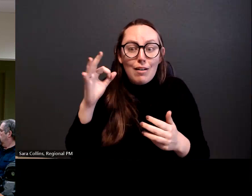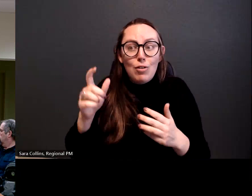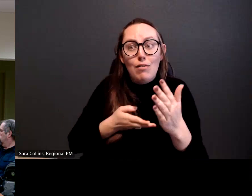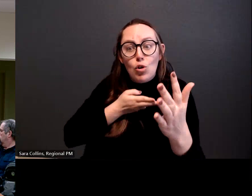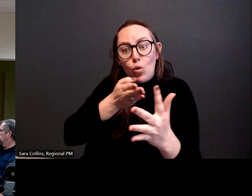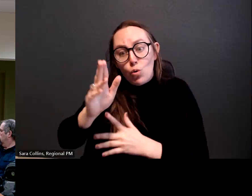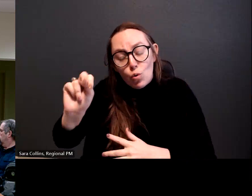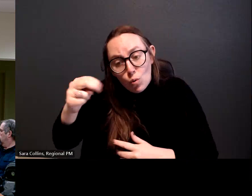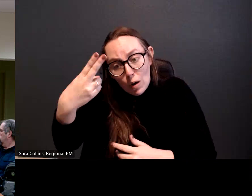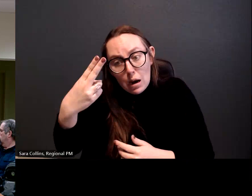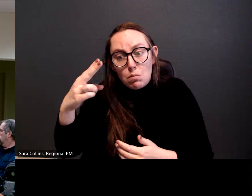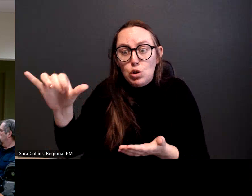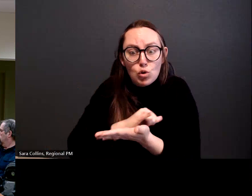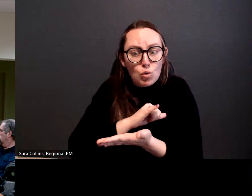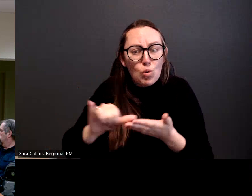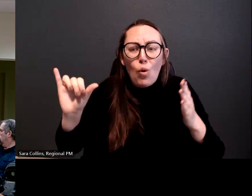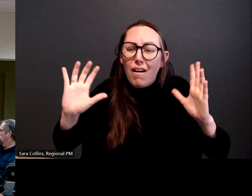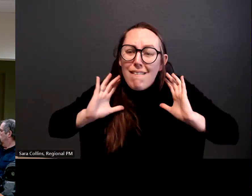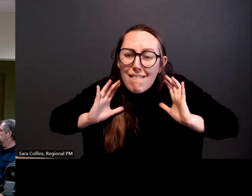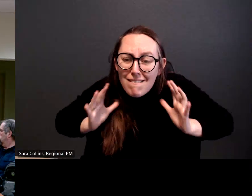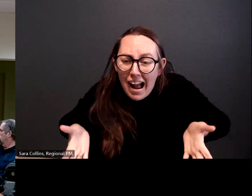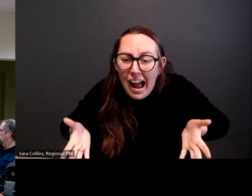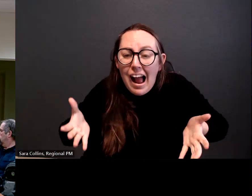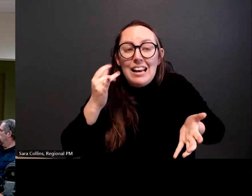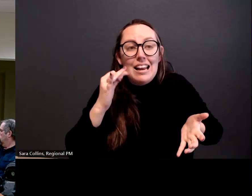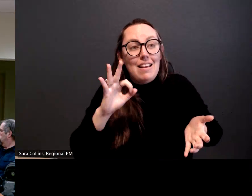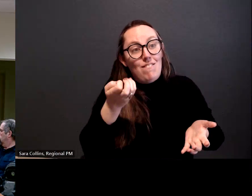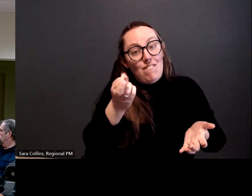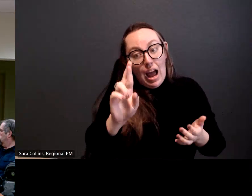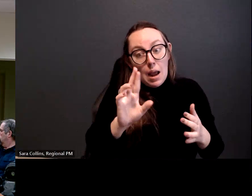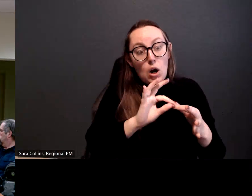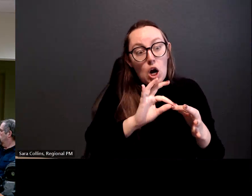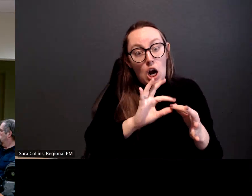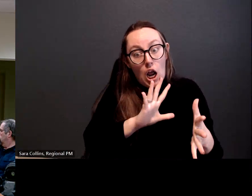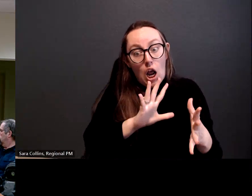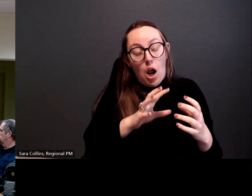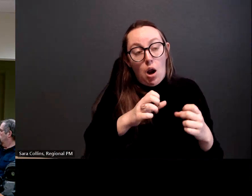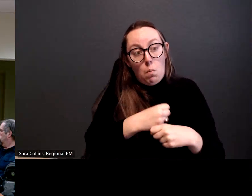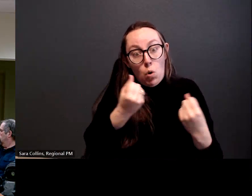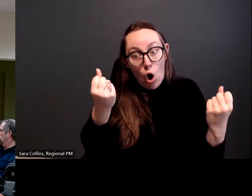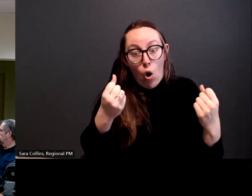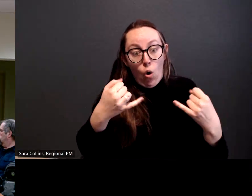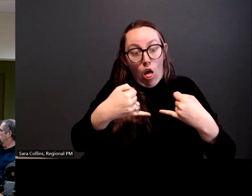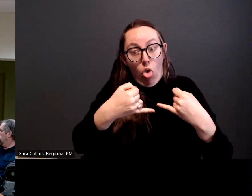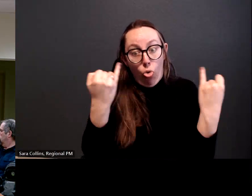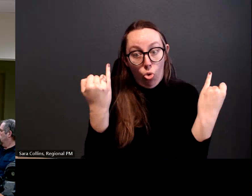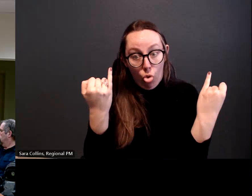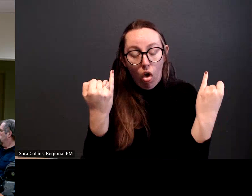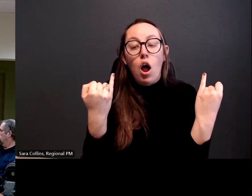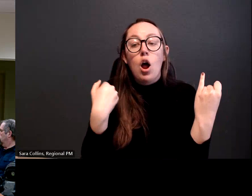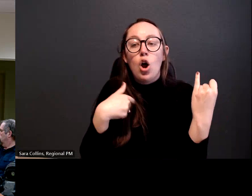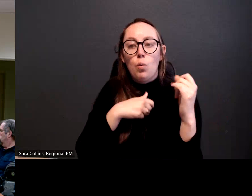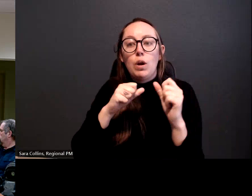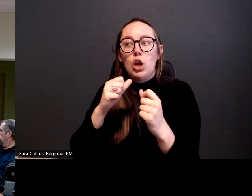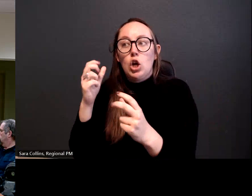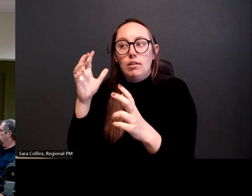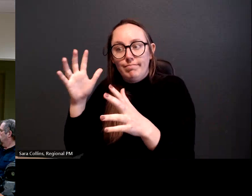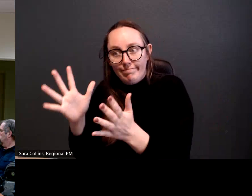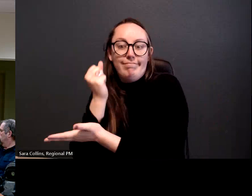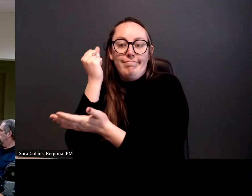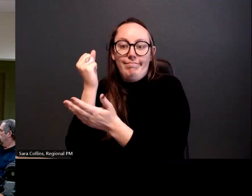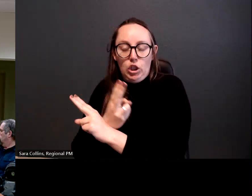a fiber break. But that combined with underground fiber strategy to support all the antennas that we'll be